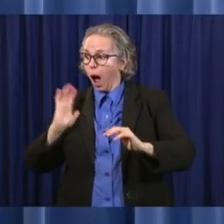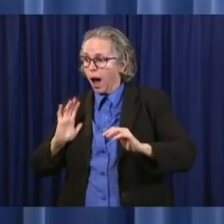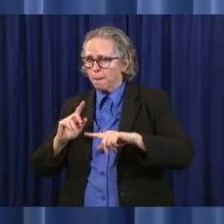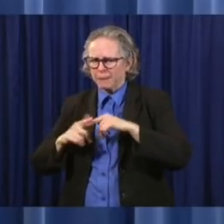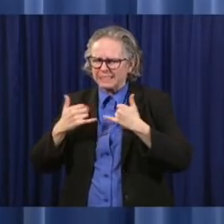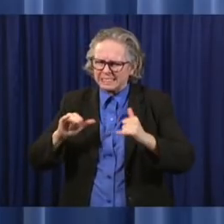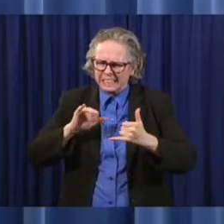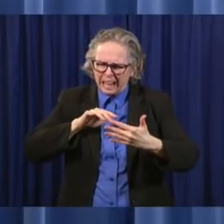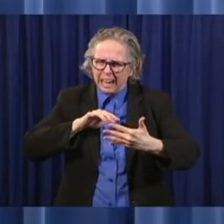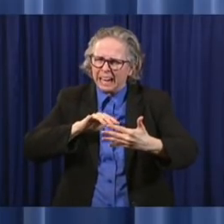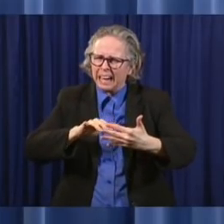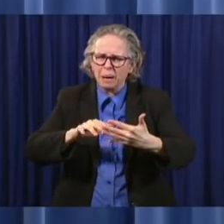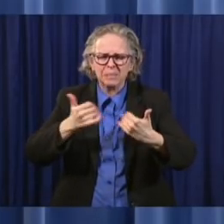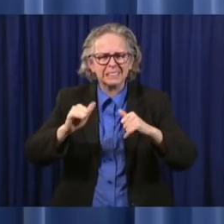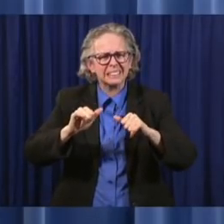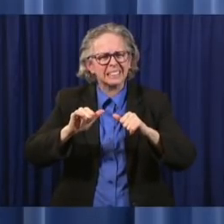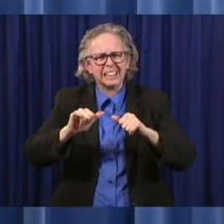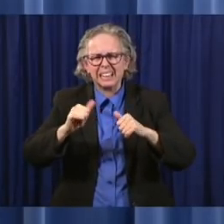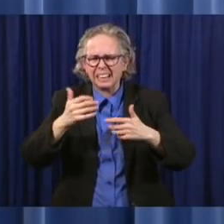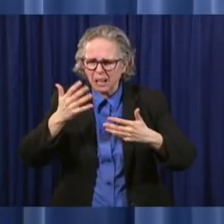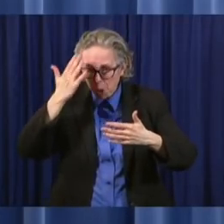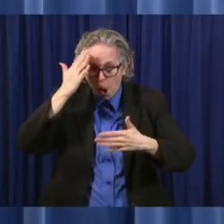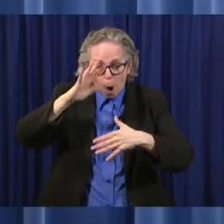still have a lot to learn.